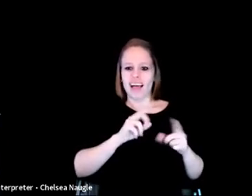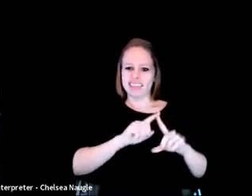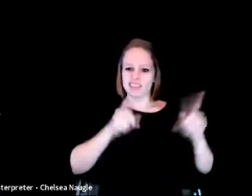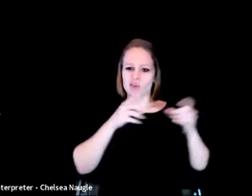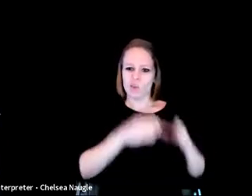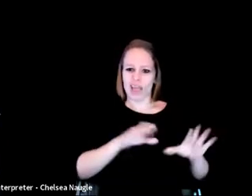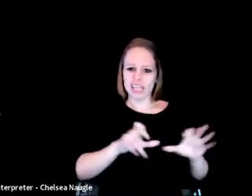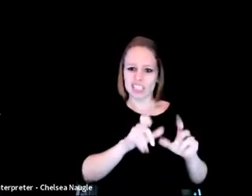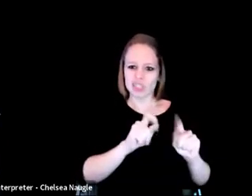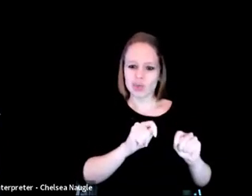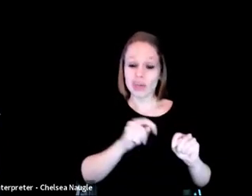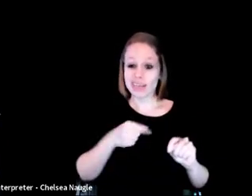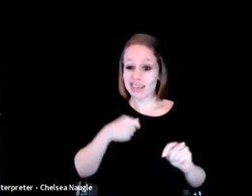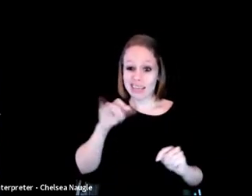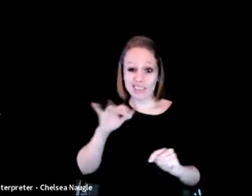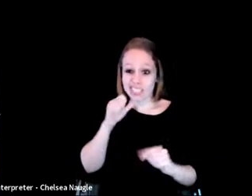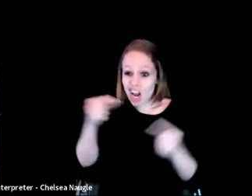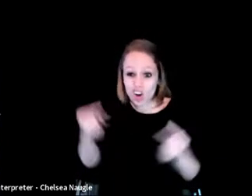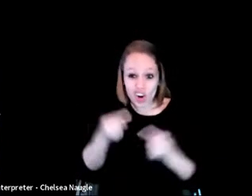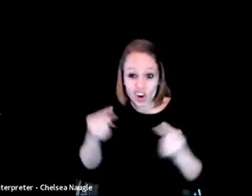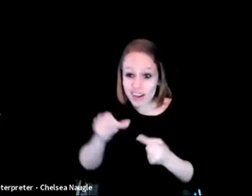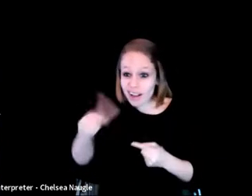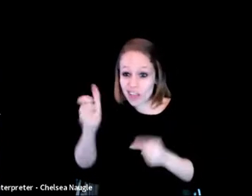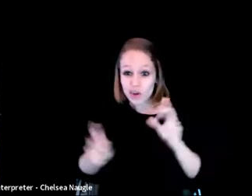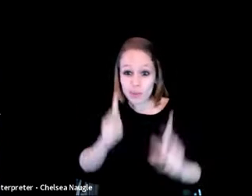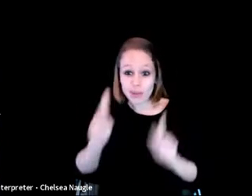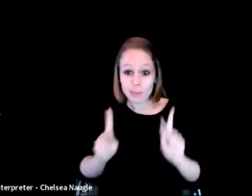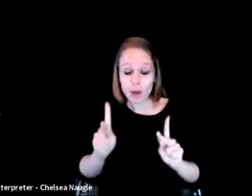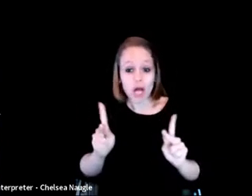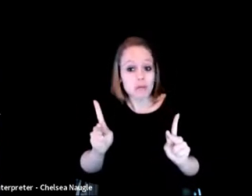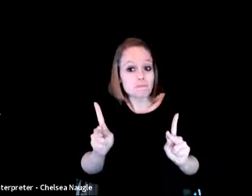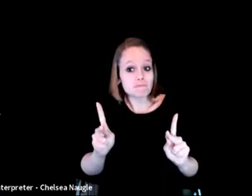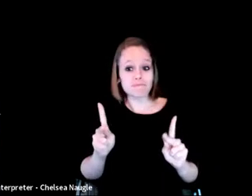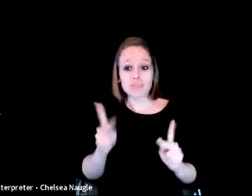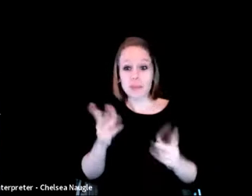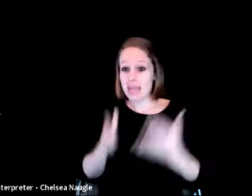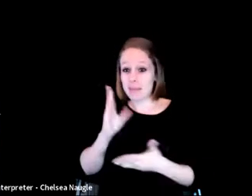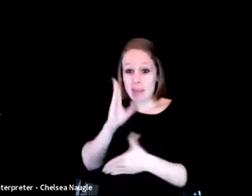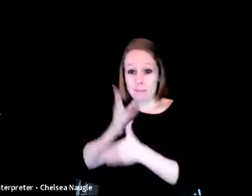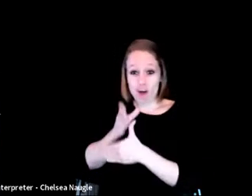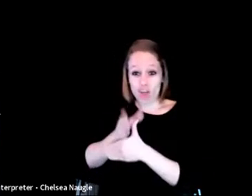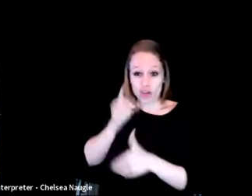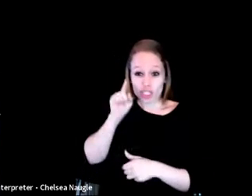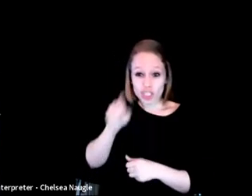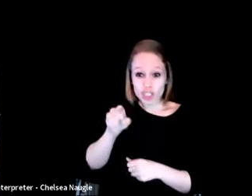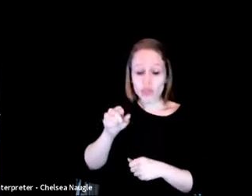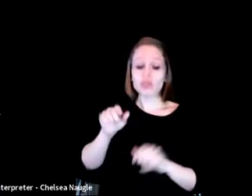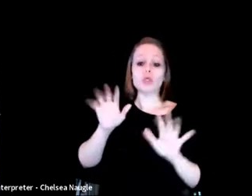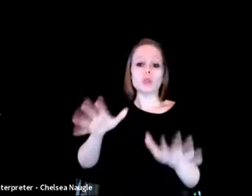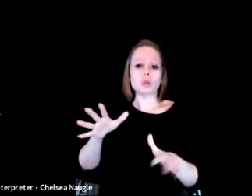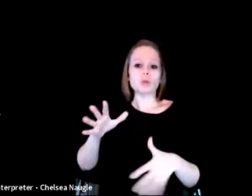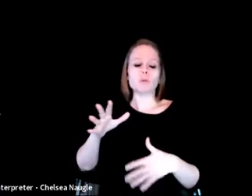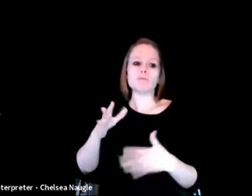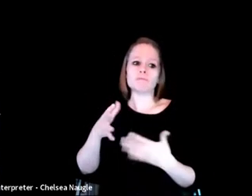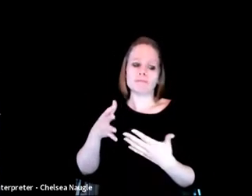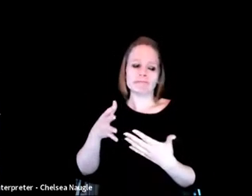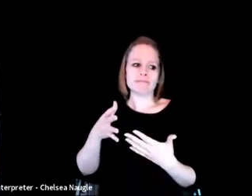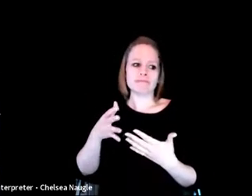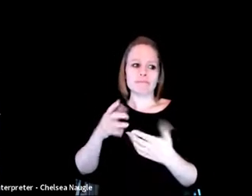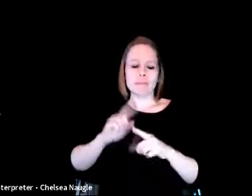we really need to get around whether this is just one of those things that it bothers me, or something like I just really can't live with.